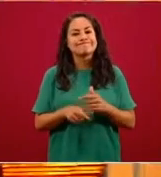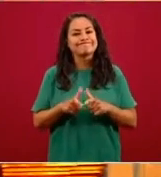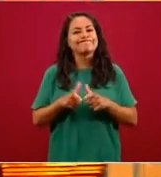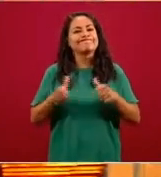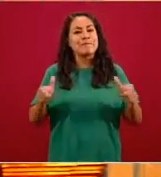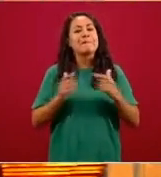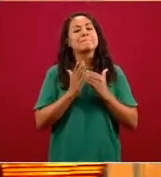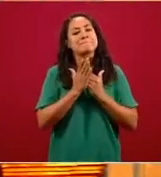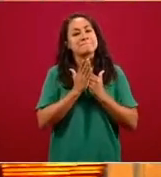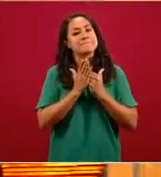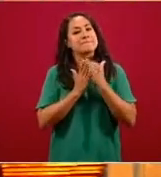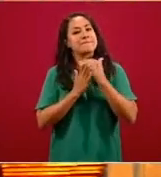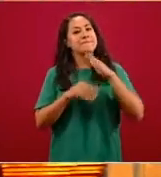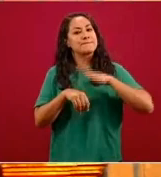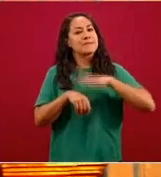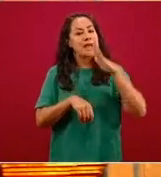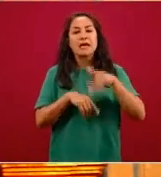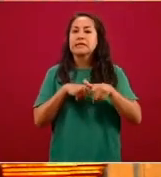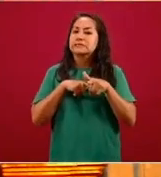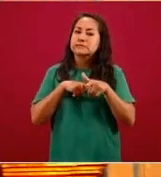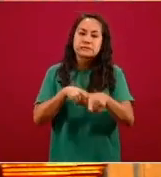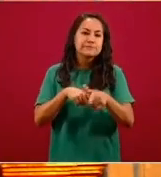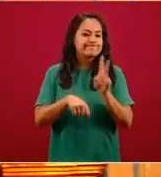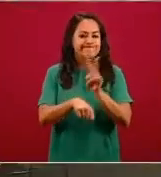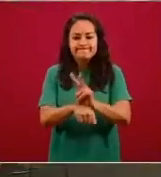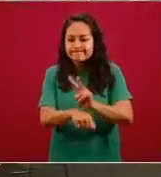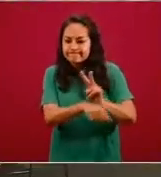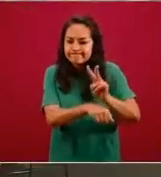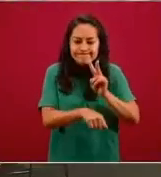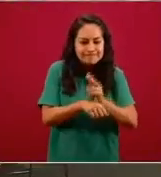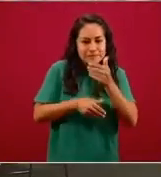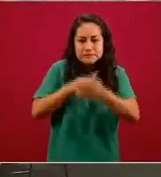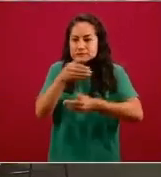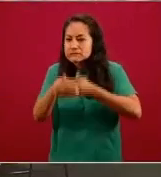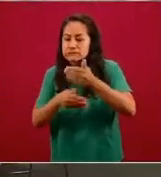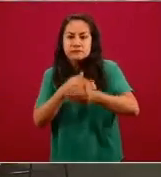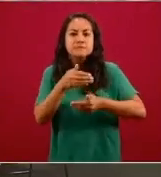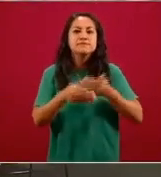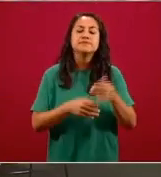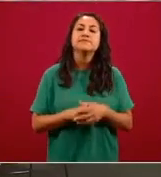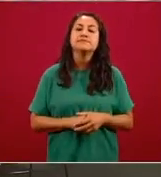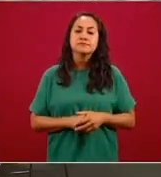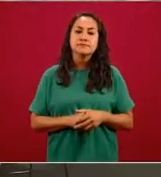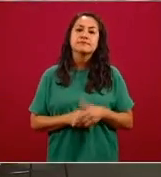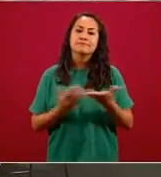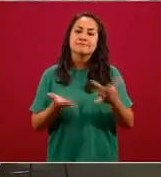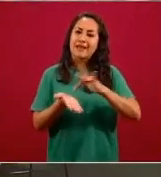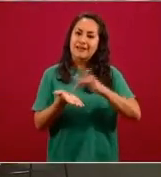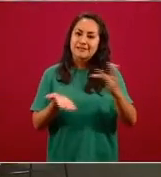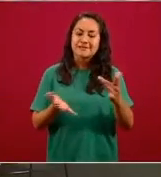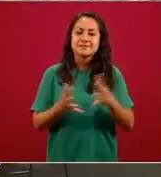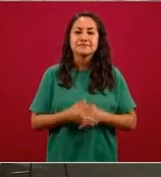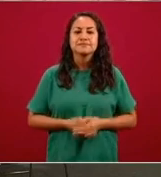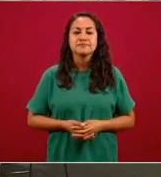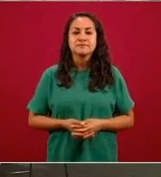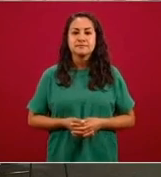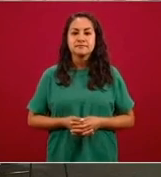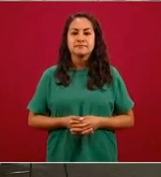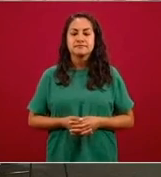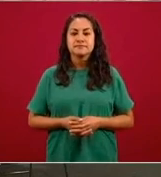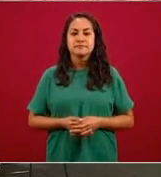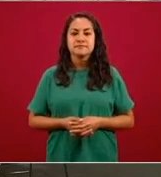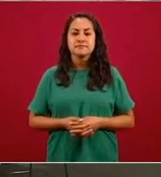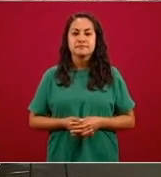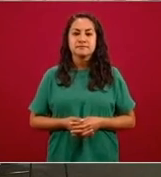And through observing this chart, we can also monitor the overall pandemic tendencies in our country. Thank